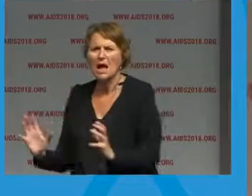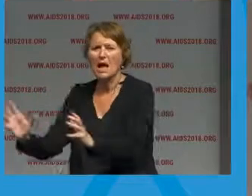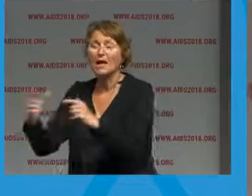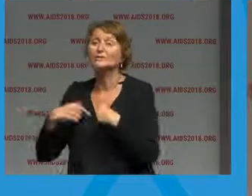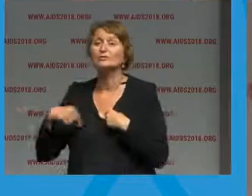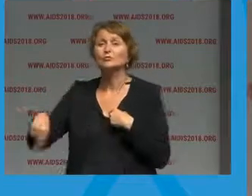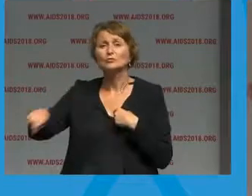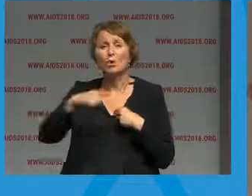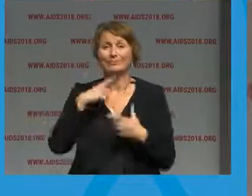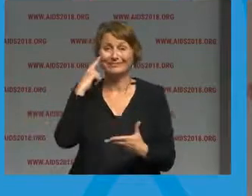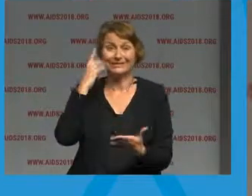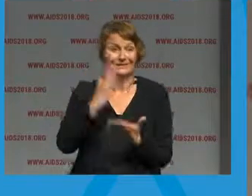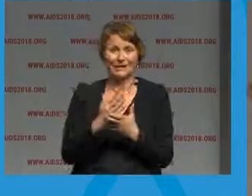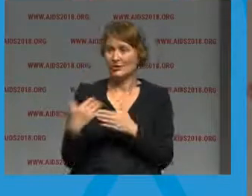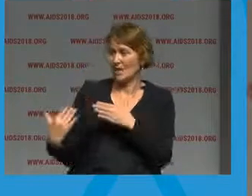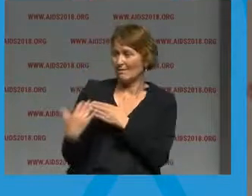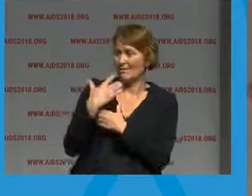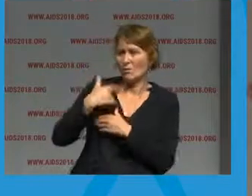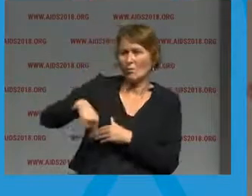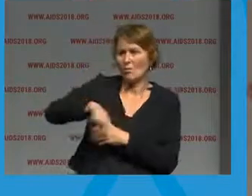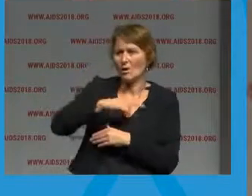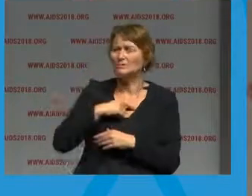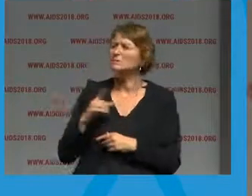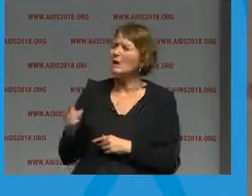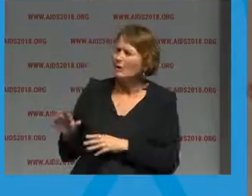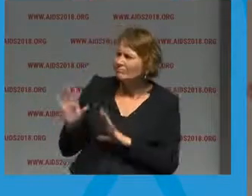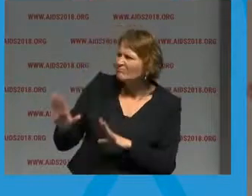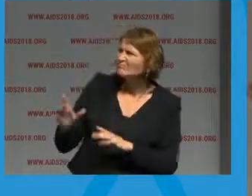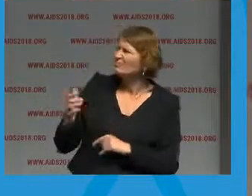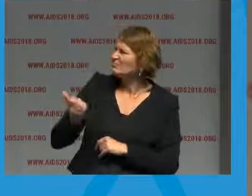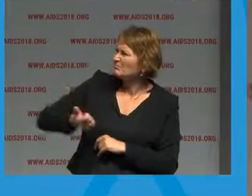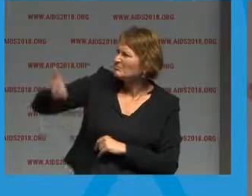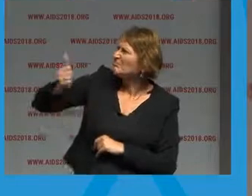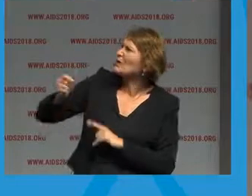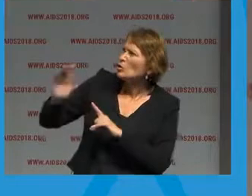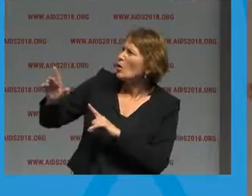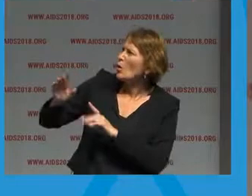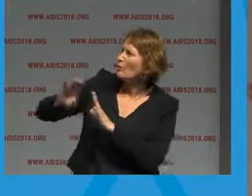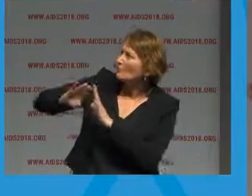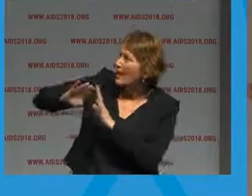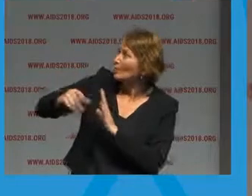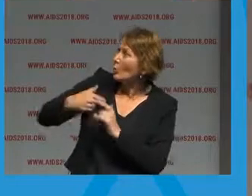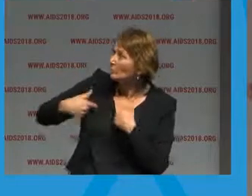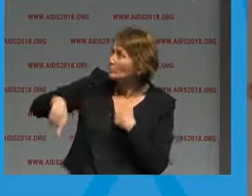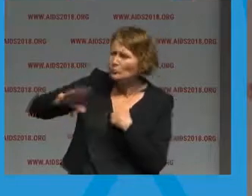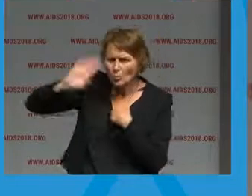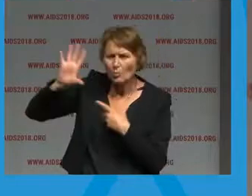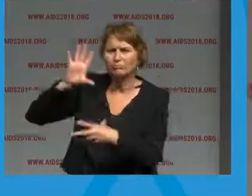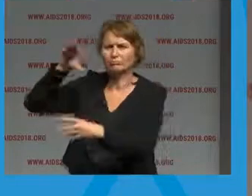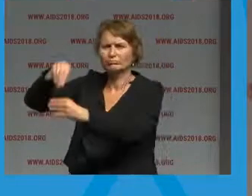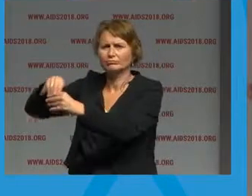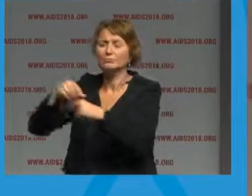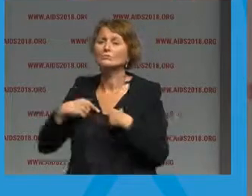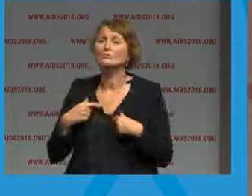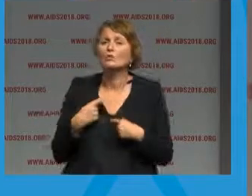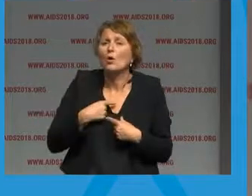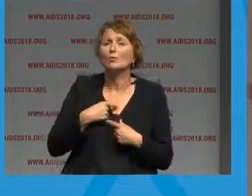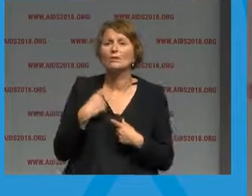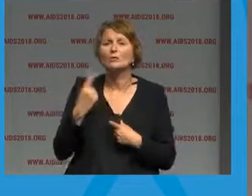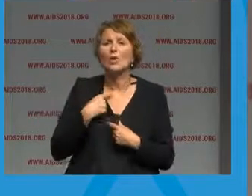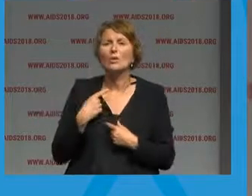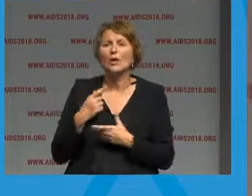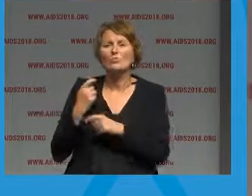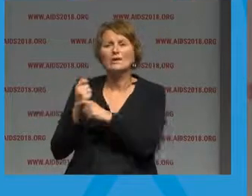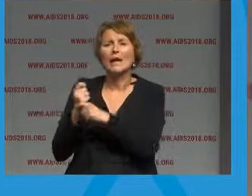concern us, to challenge the powers that exclude us, to be more than mere recipients of